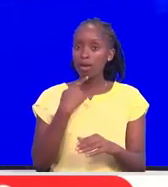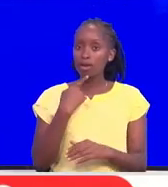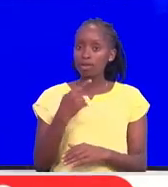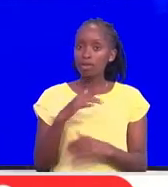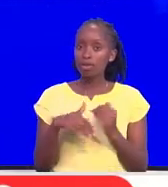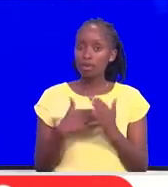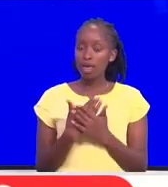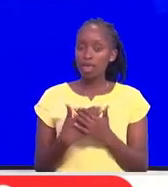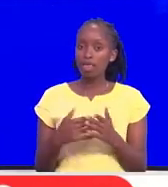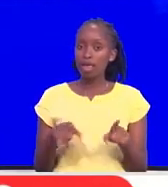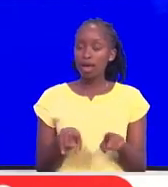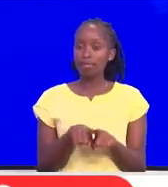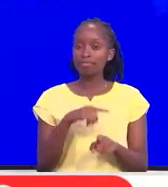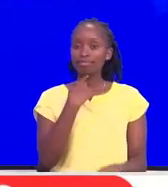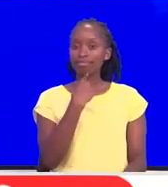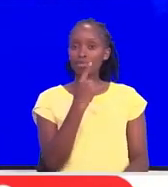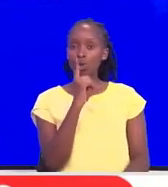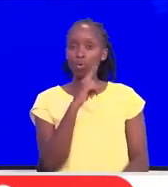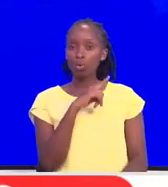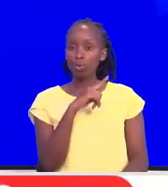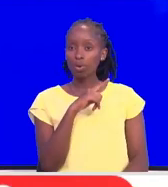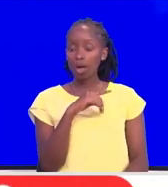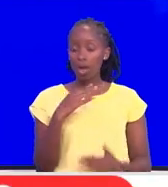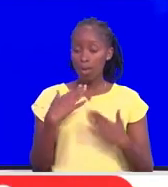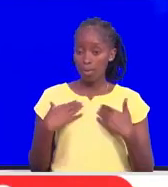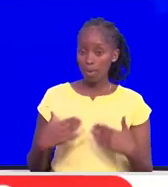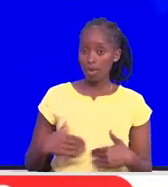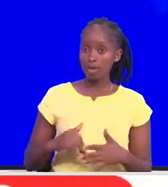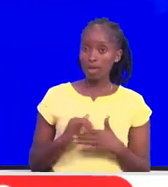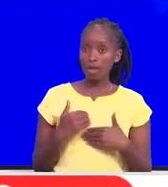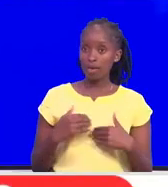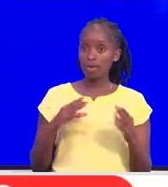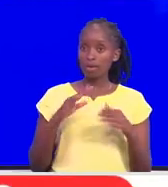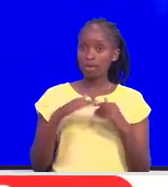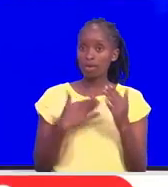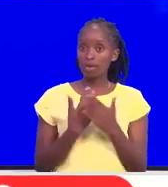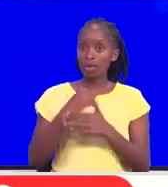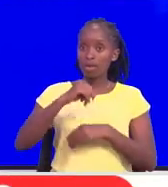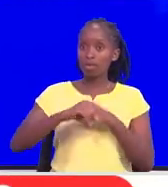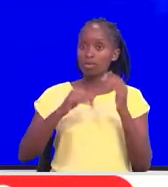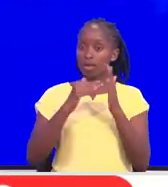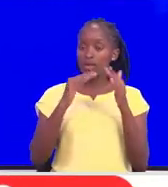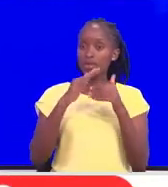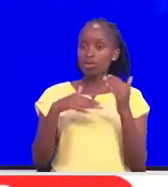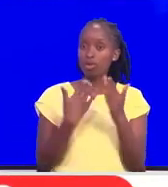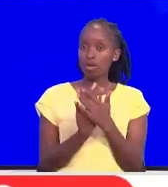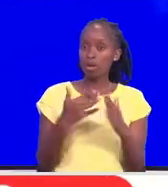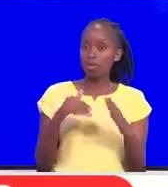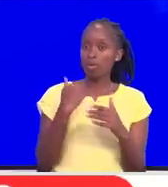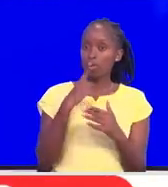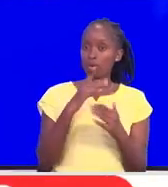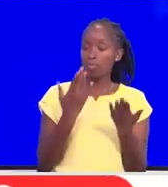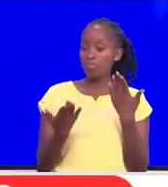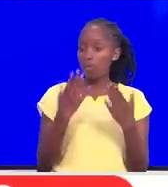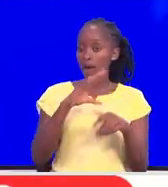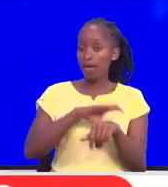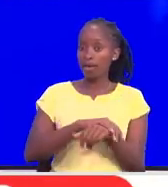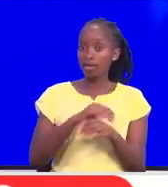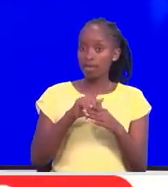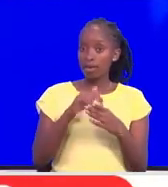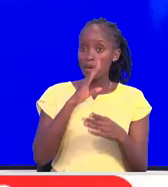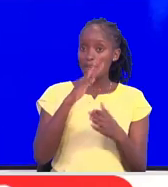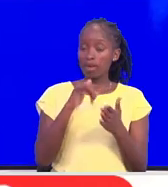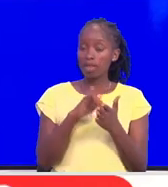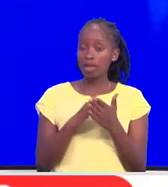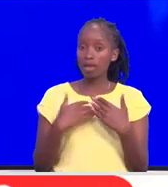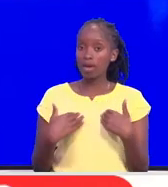has stated the body shall only take disciplinary action against certified members who may be found to be in the breach of their